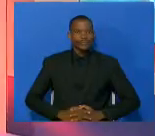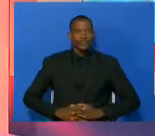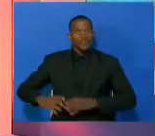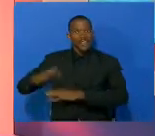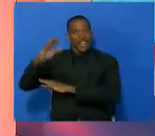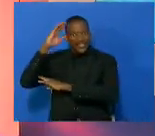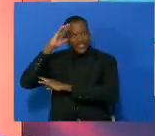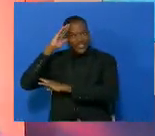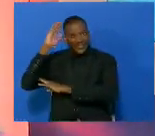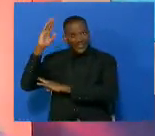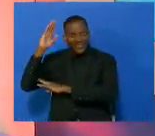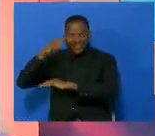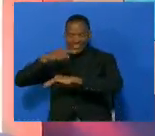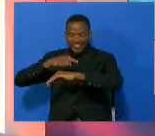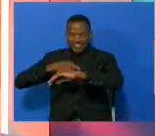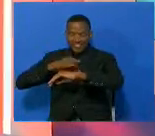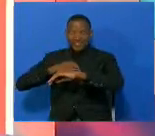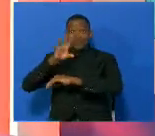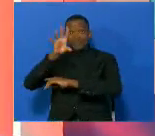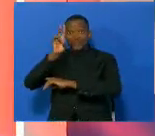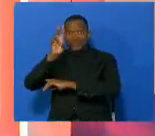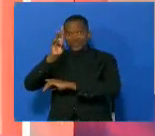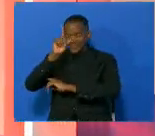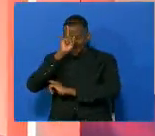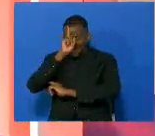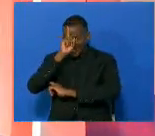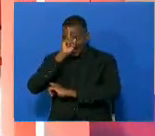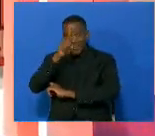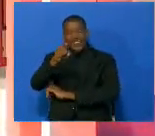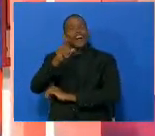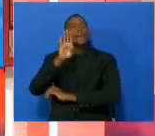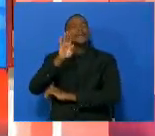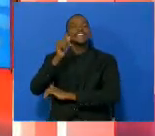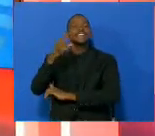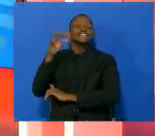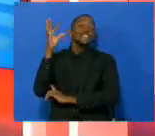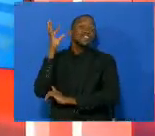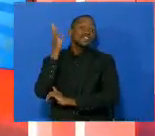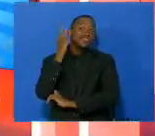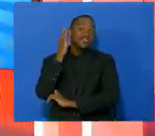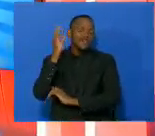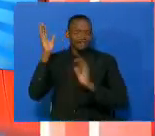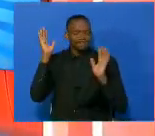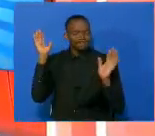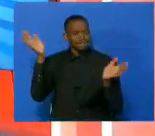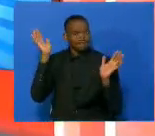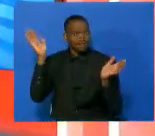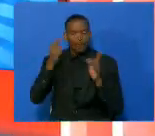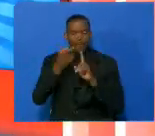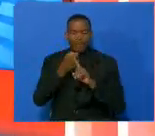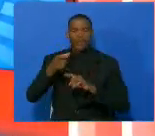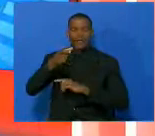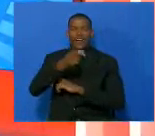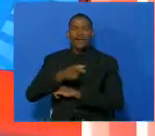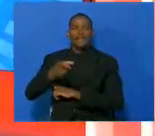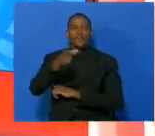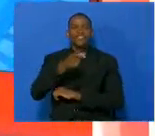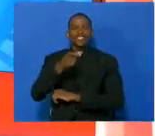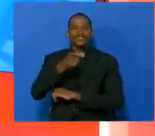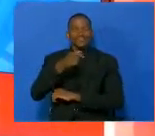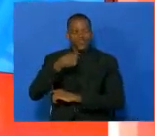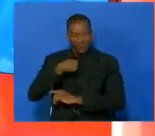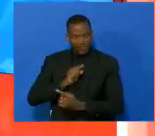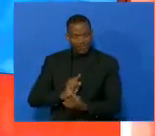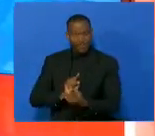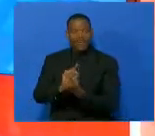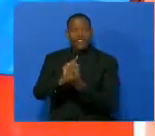Wetso madume nako ke busupa mo phatleng dikgang ke tsa botswana television mme re gatsa ka tlhamalalo go tswa toropo kgolo ga borone